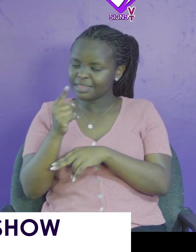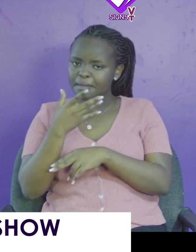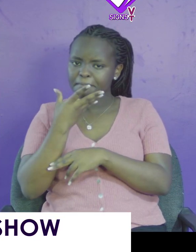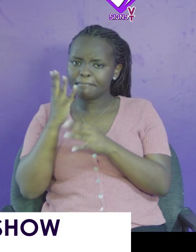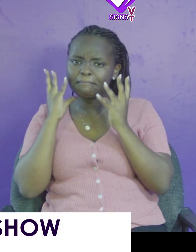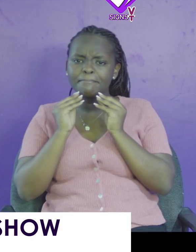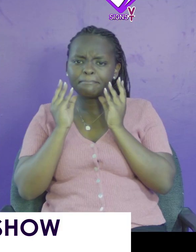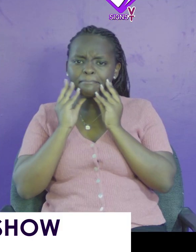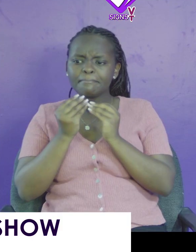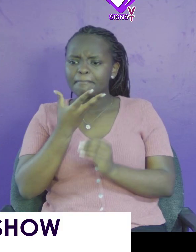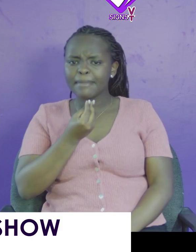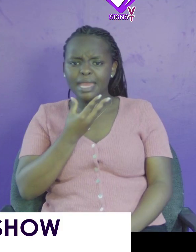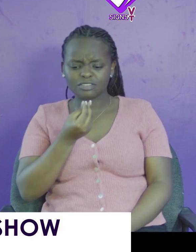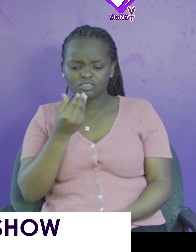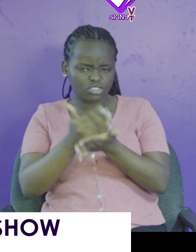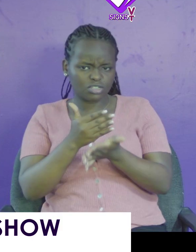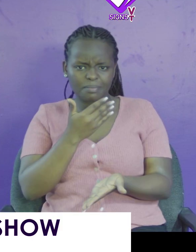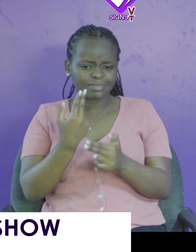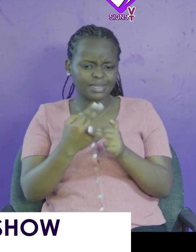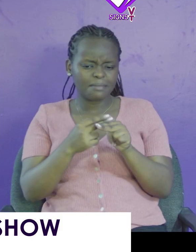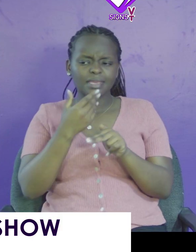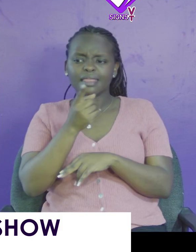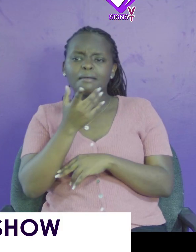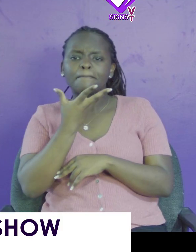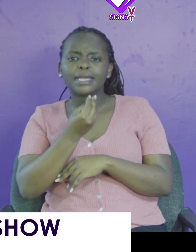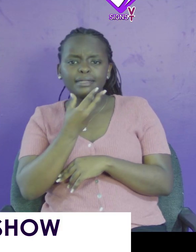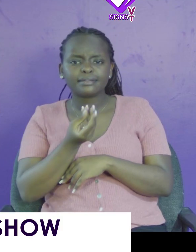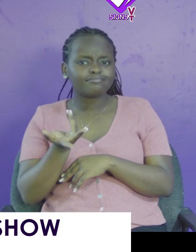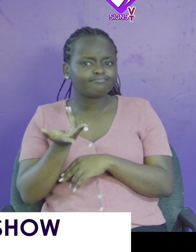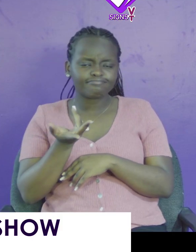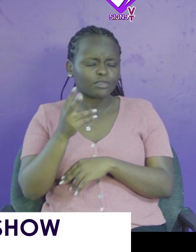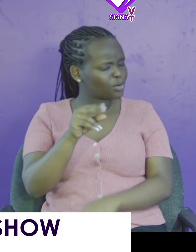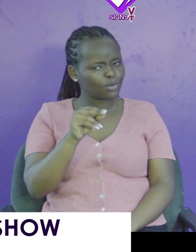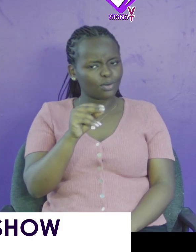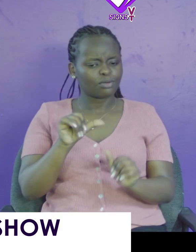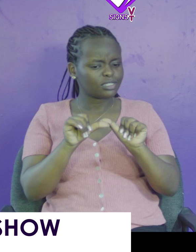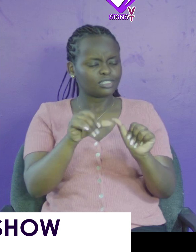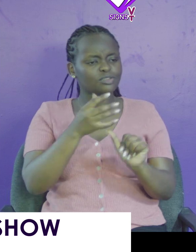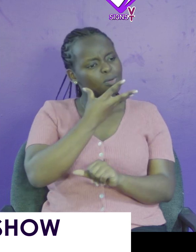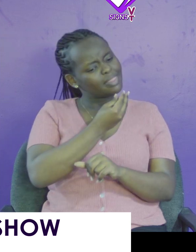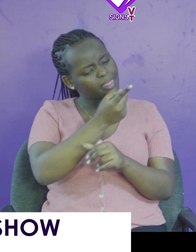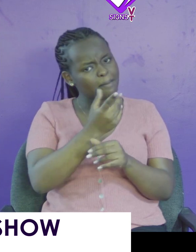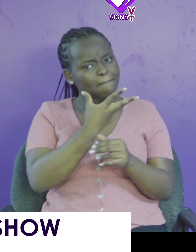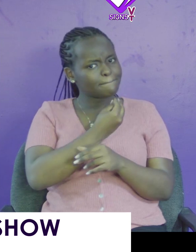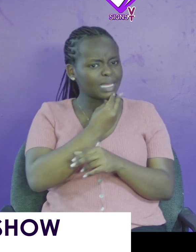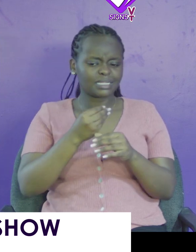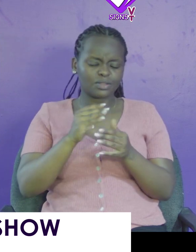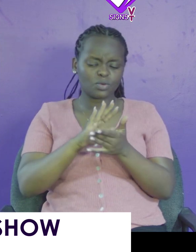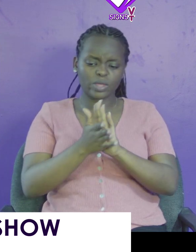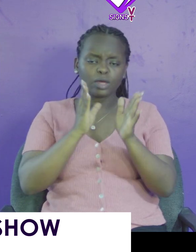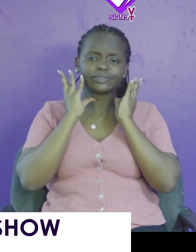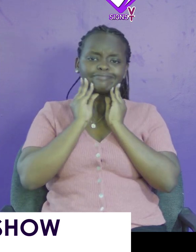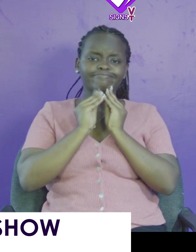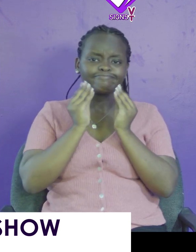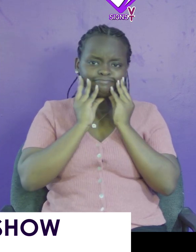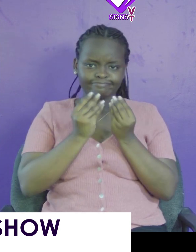seen many of them. Do we stop calling them men? No, we cannot stop calling them men. I've already told you.